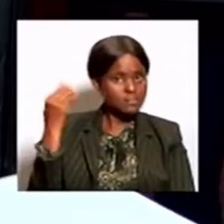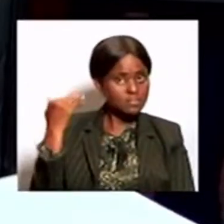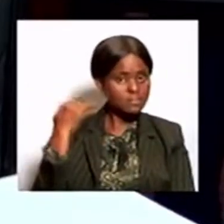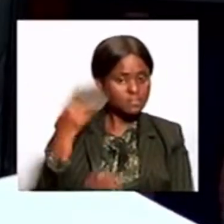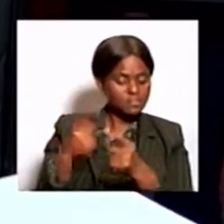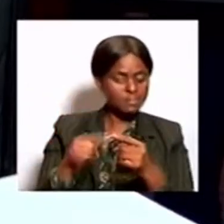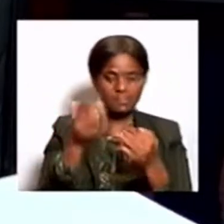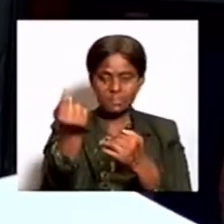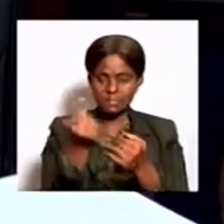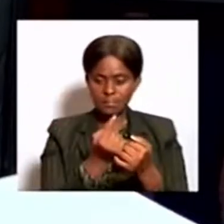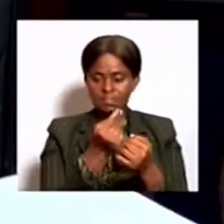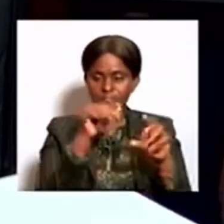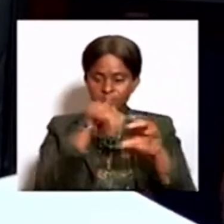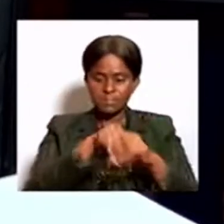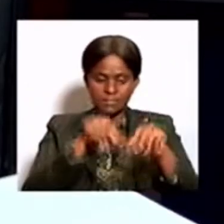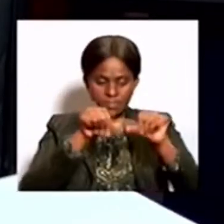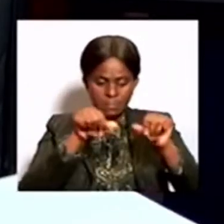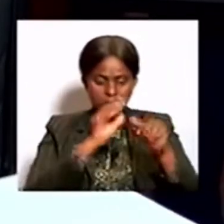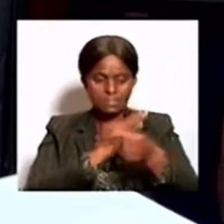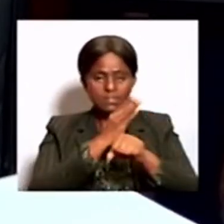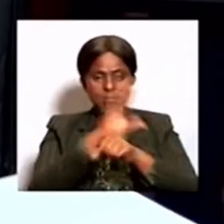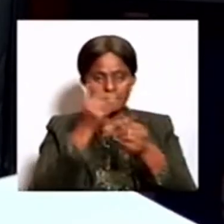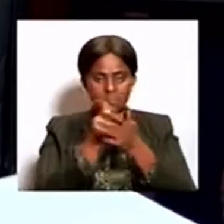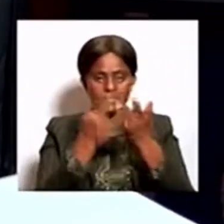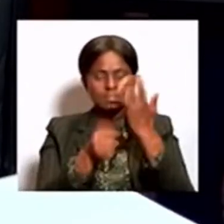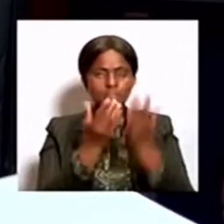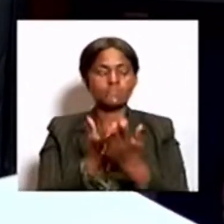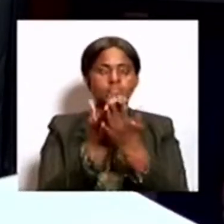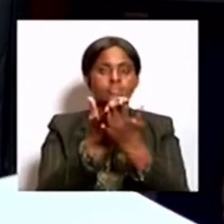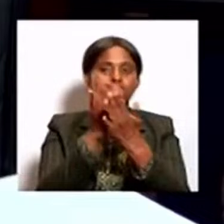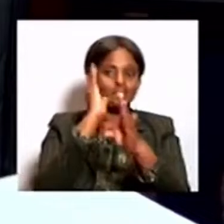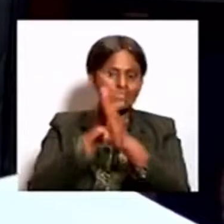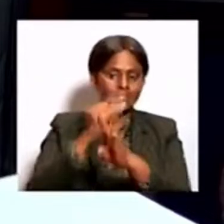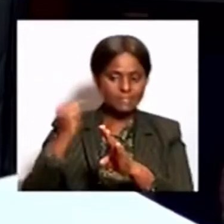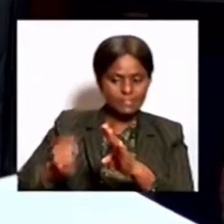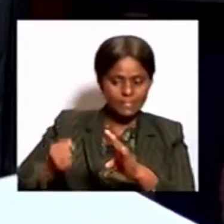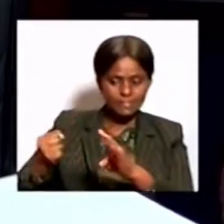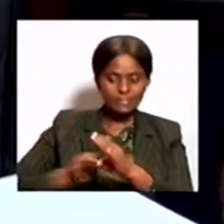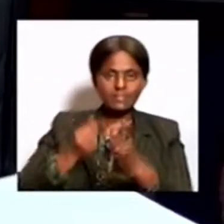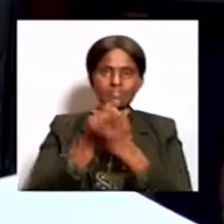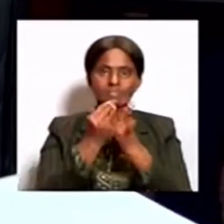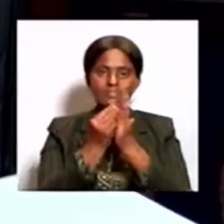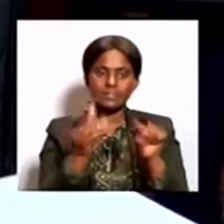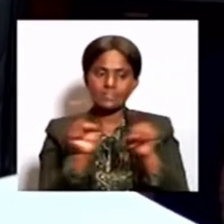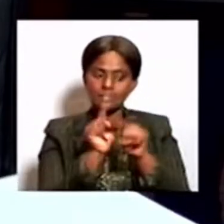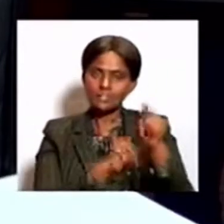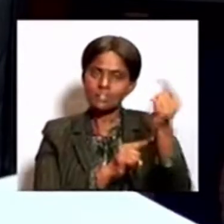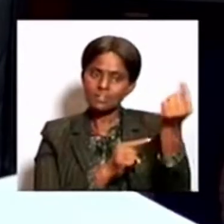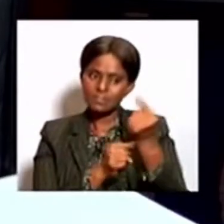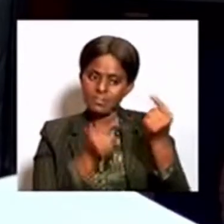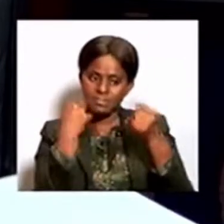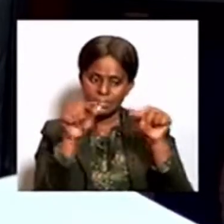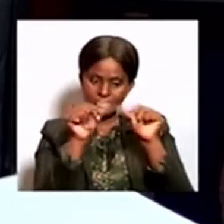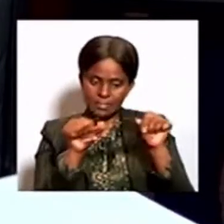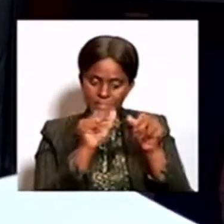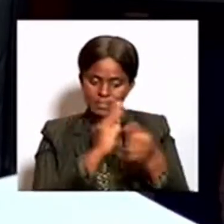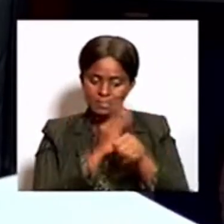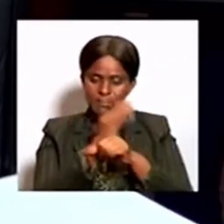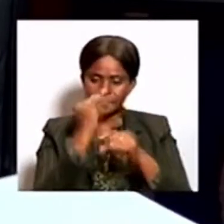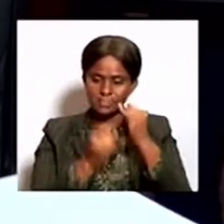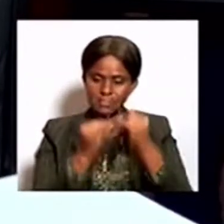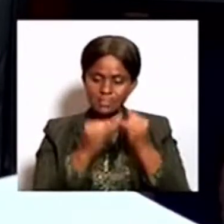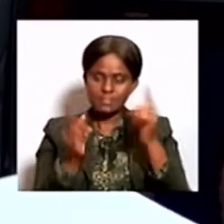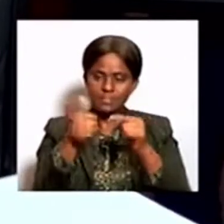would come through internal audit after submitting to the chief cashier. Then they will come to audit for auditing, then that's when they